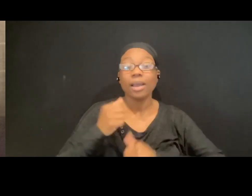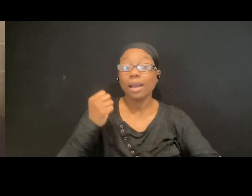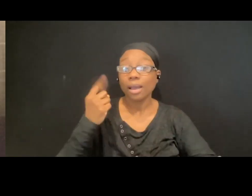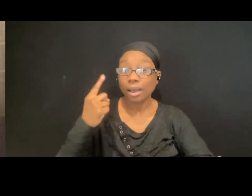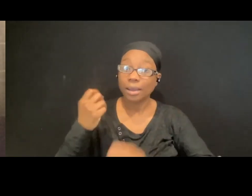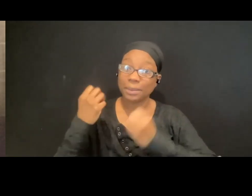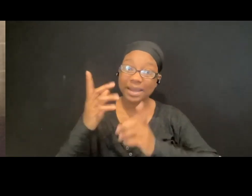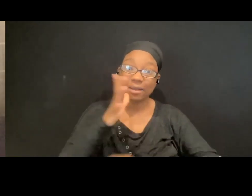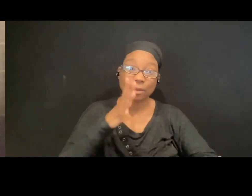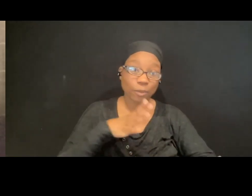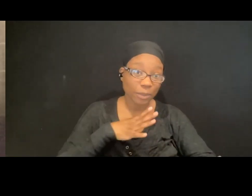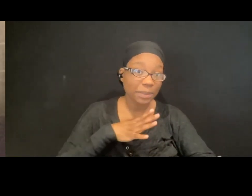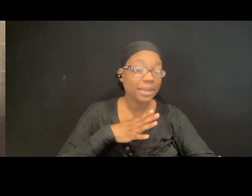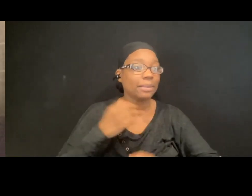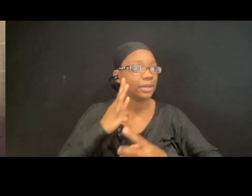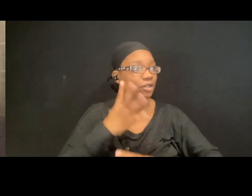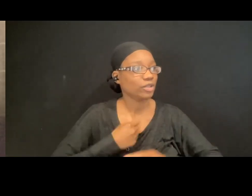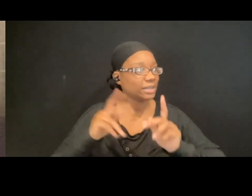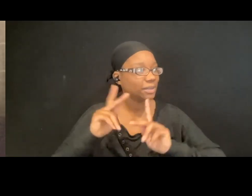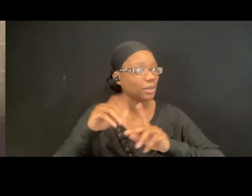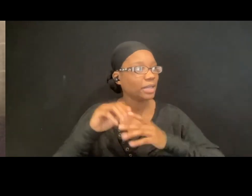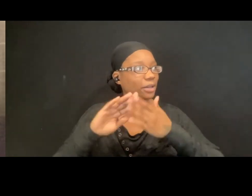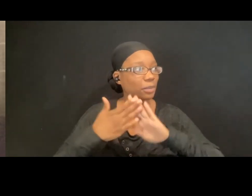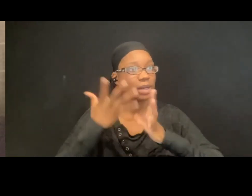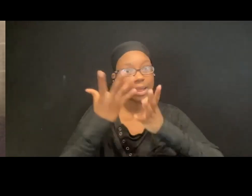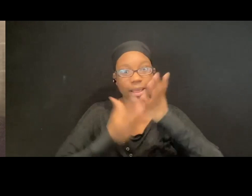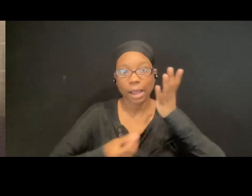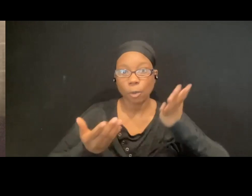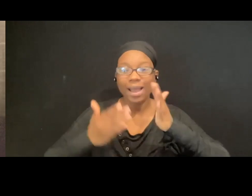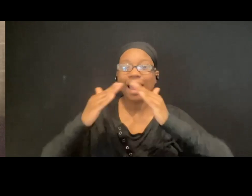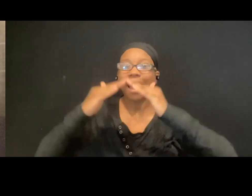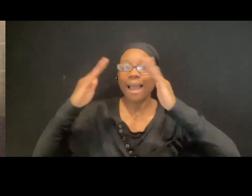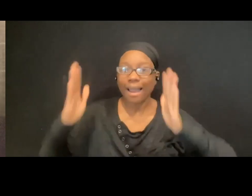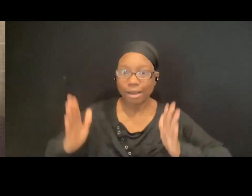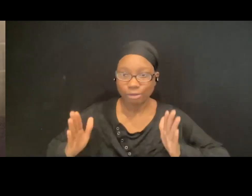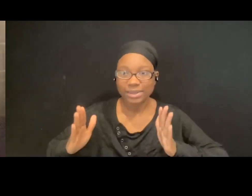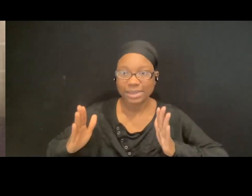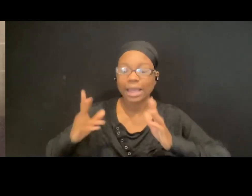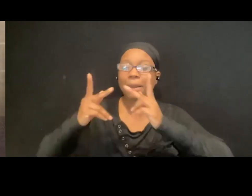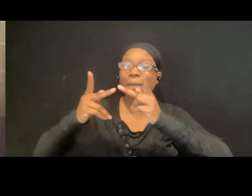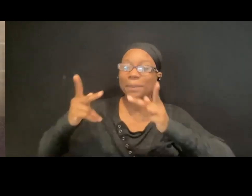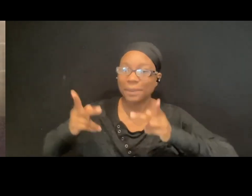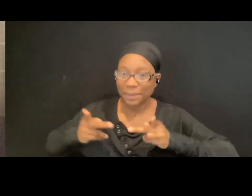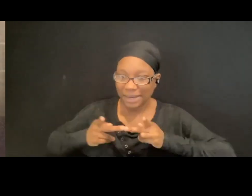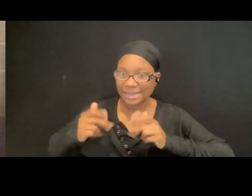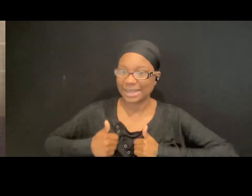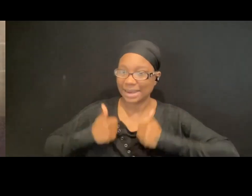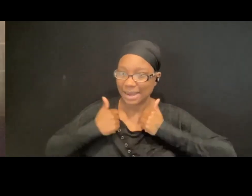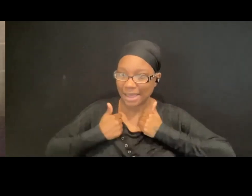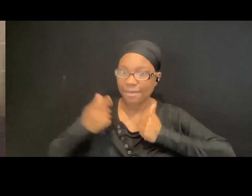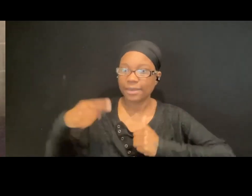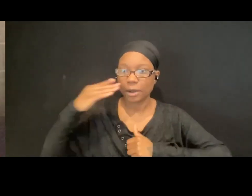lot of what these trans folks in our community lack is a house, like a place to live that they know that they can always return